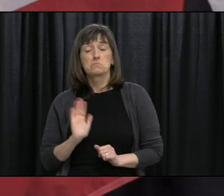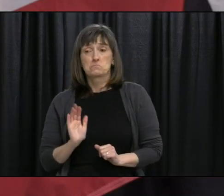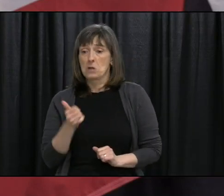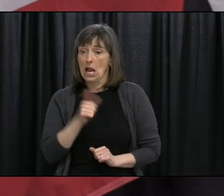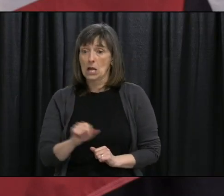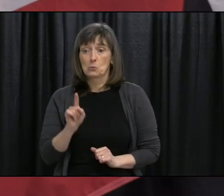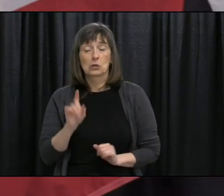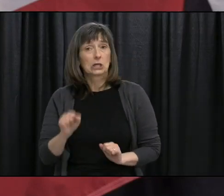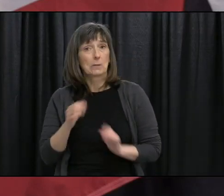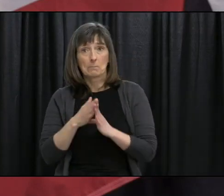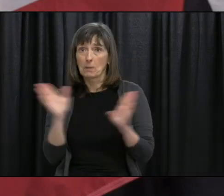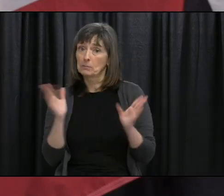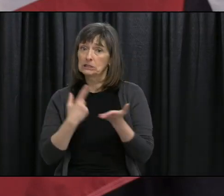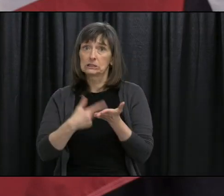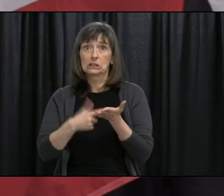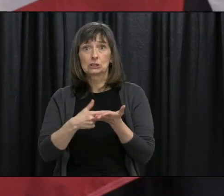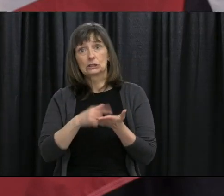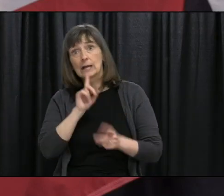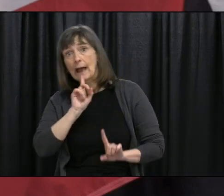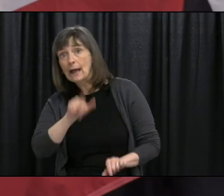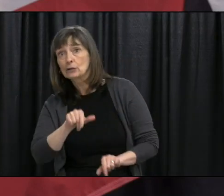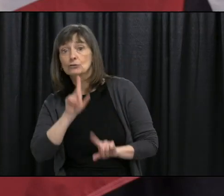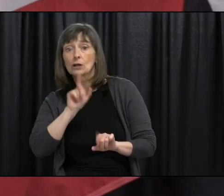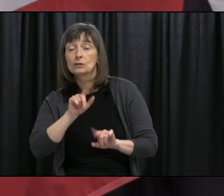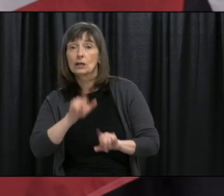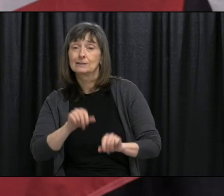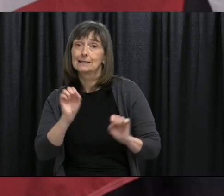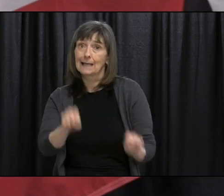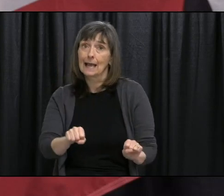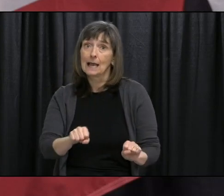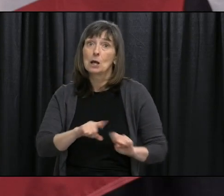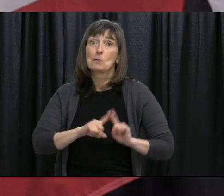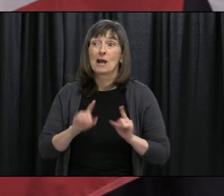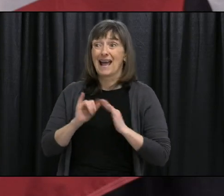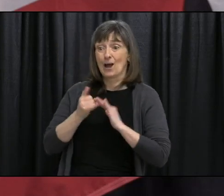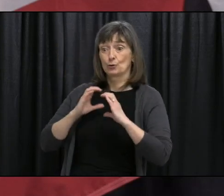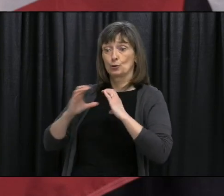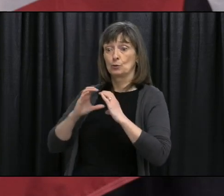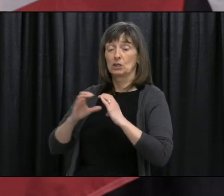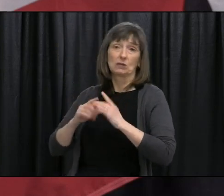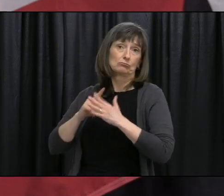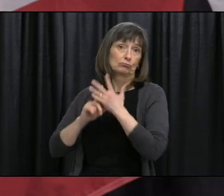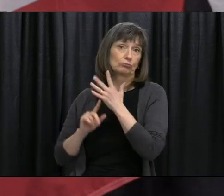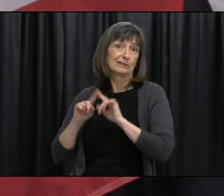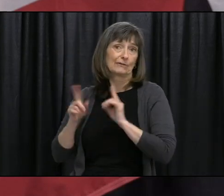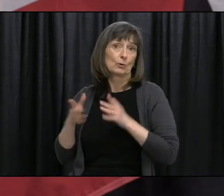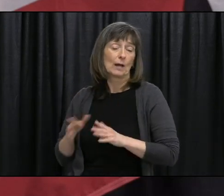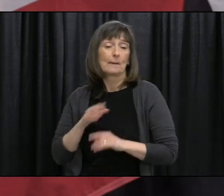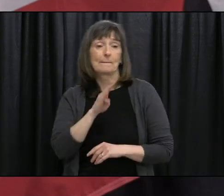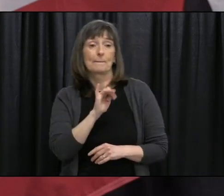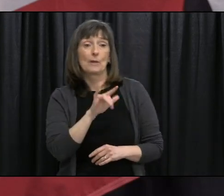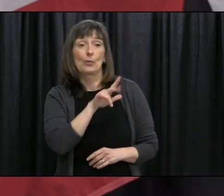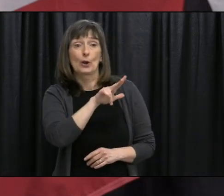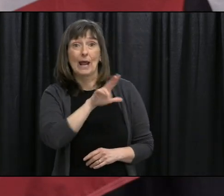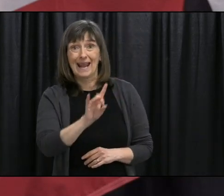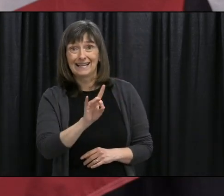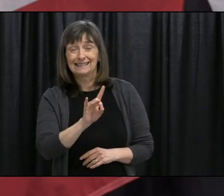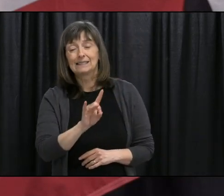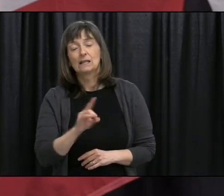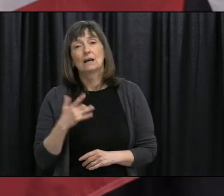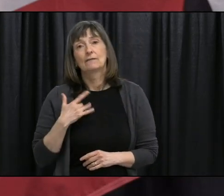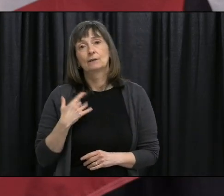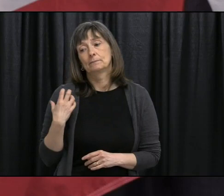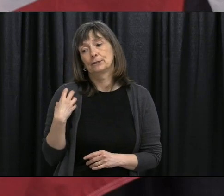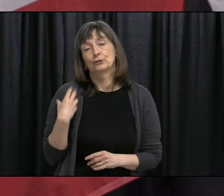publicly, but the issue as a communications aspect of it can be dealt with in many different ways. And on Bill 38, I think the Minister of Health and